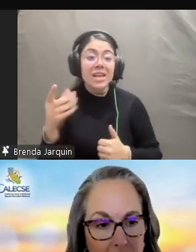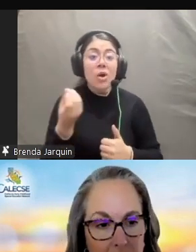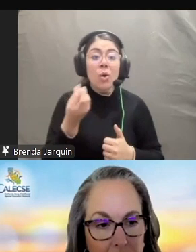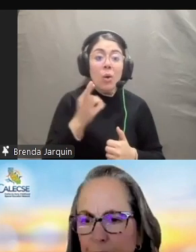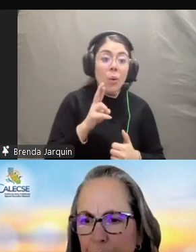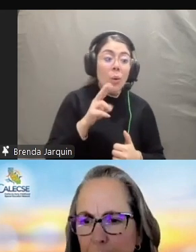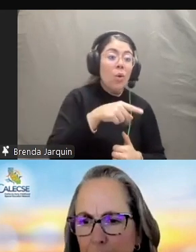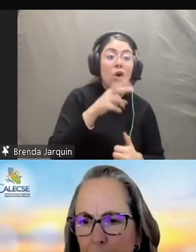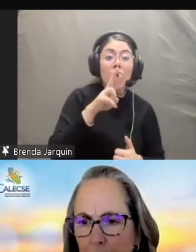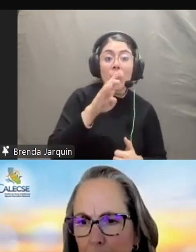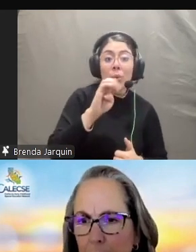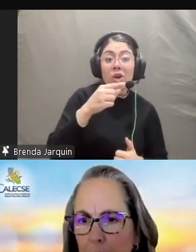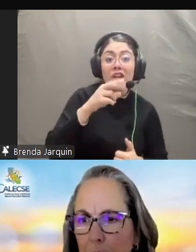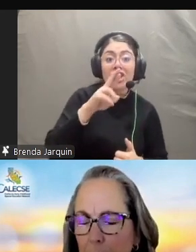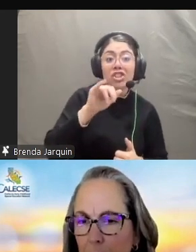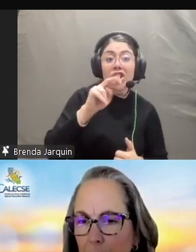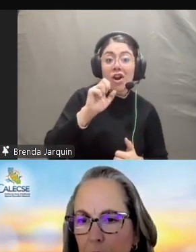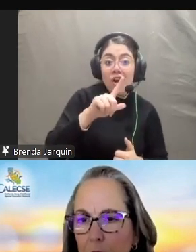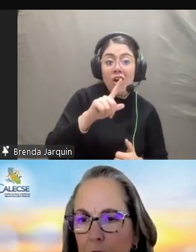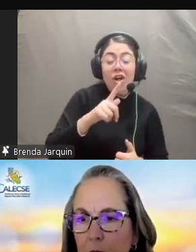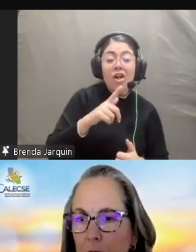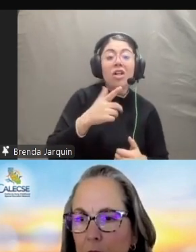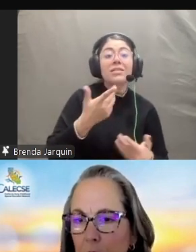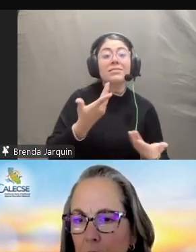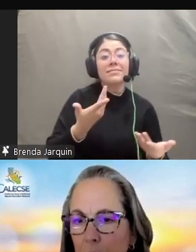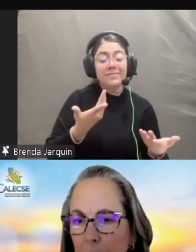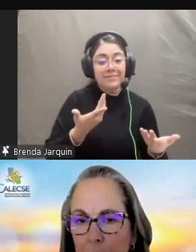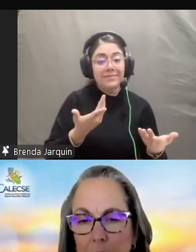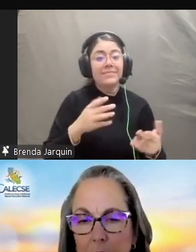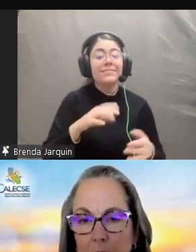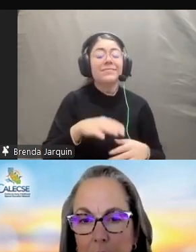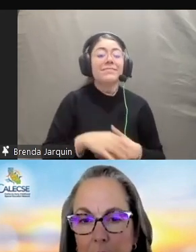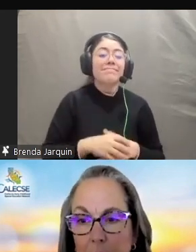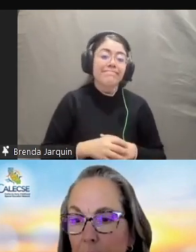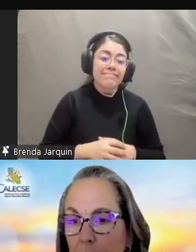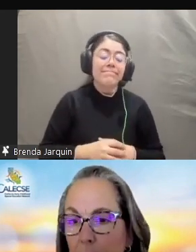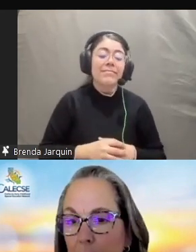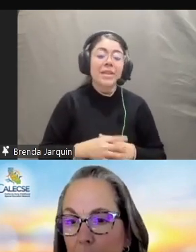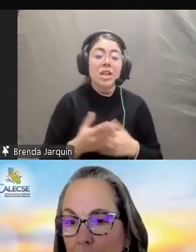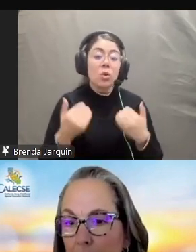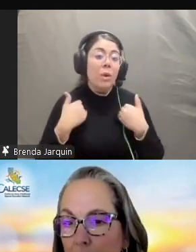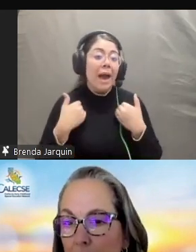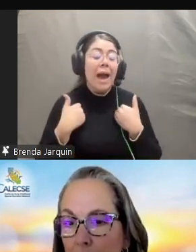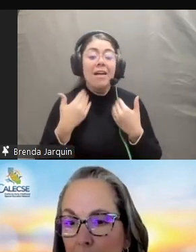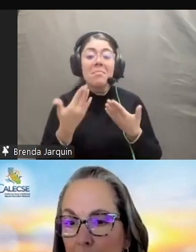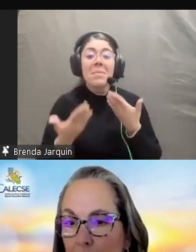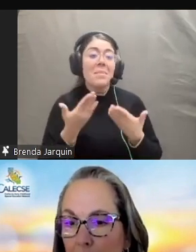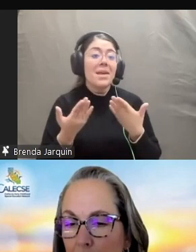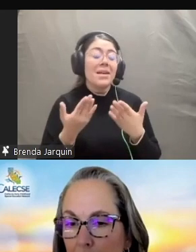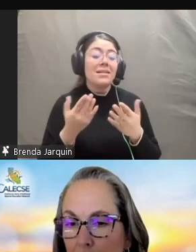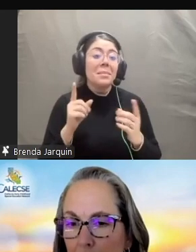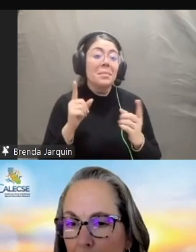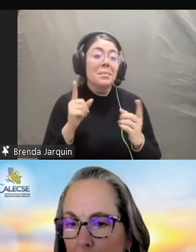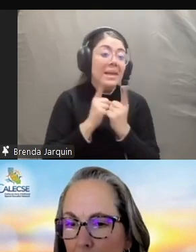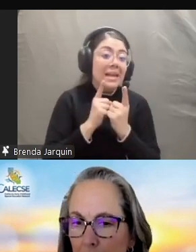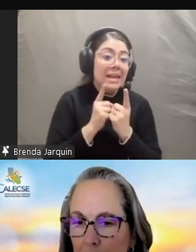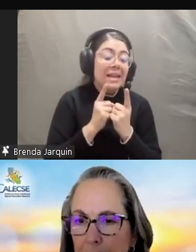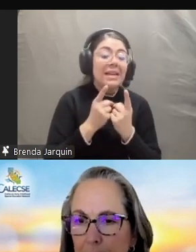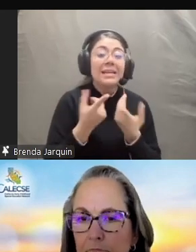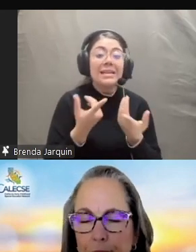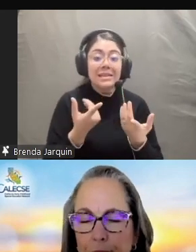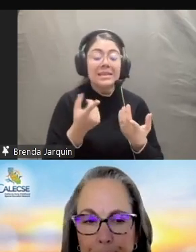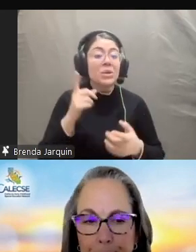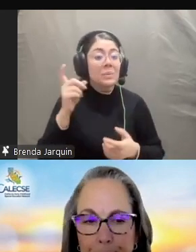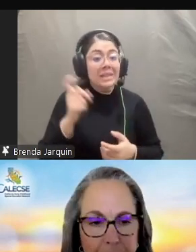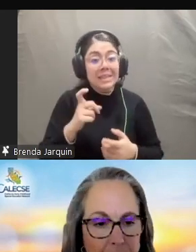cross-agency collaborations? Do you have designated meeting agenda items? And if not, you